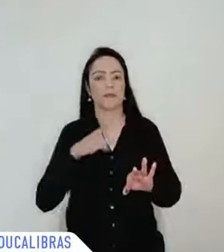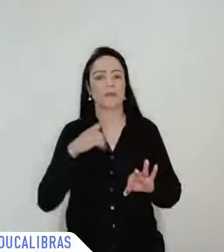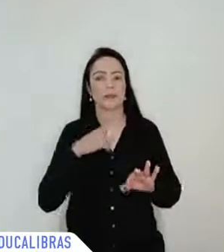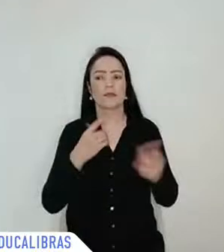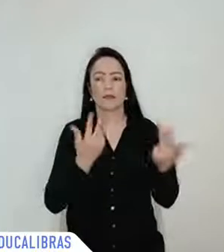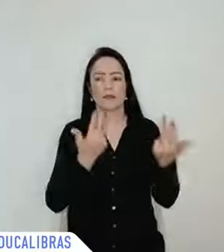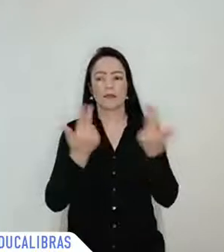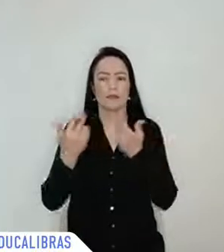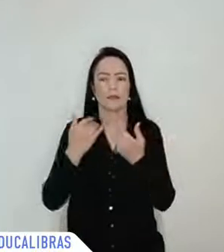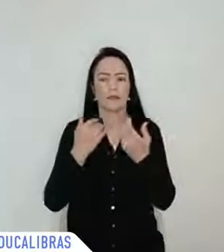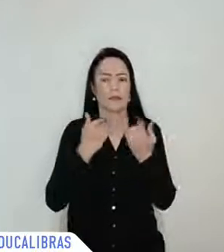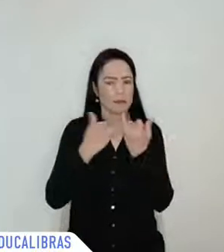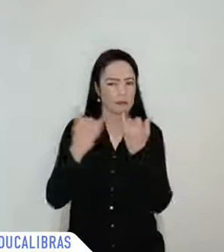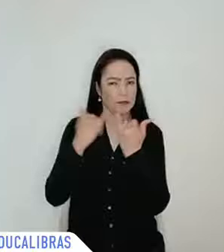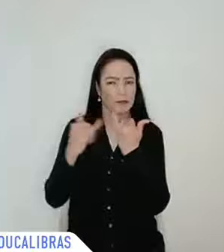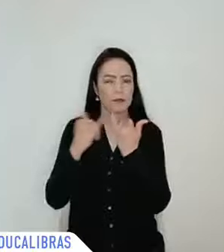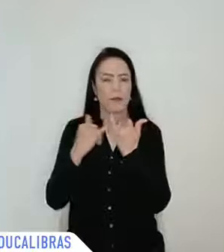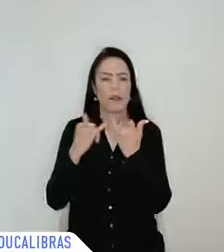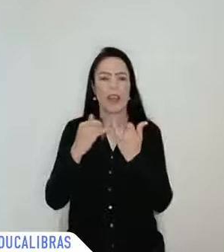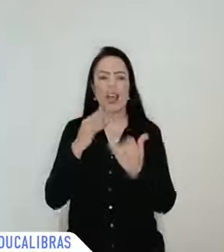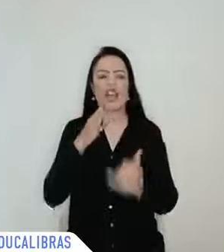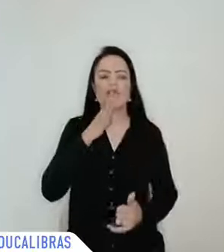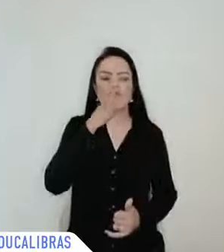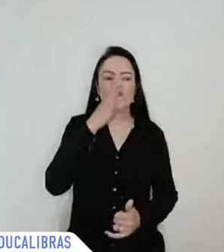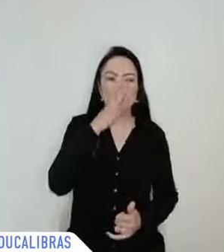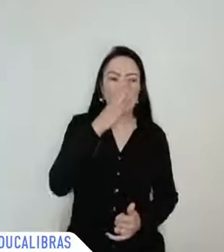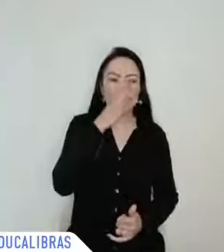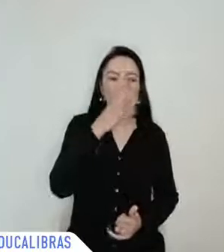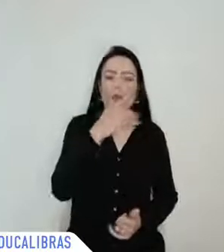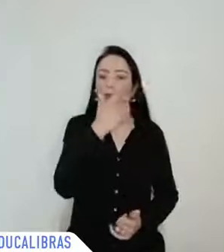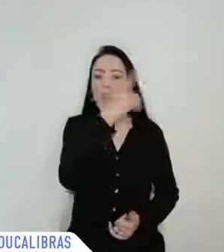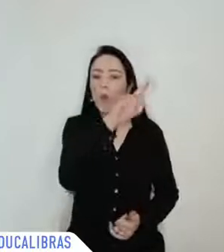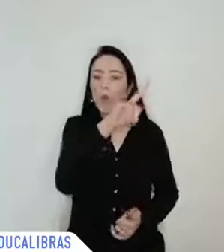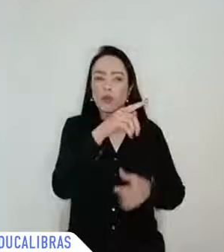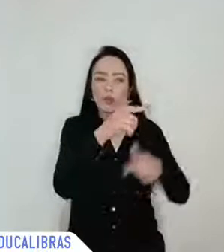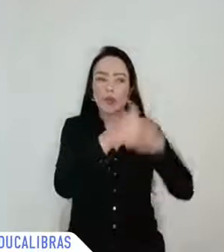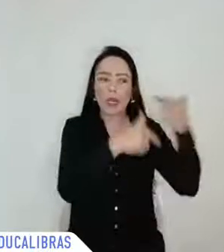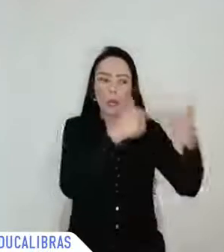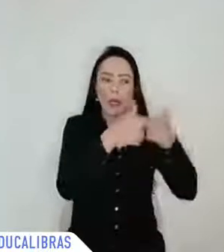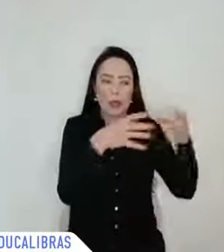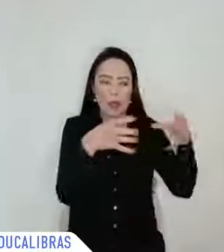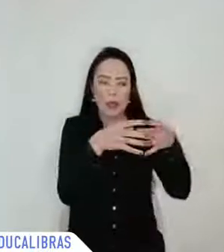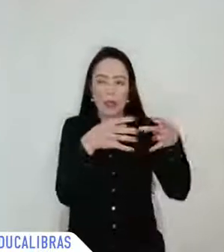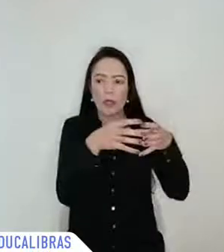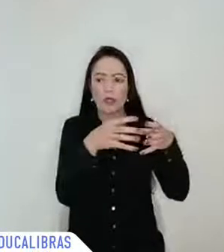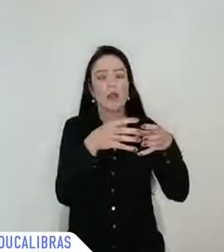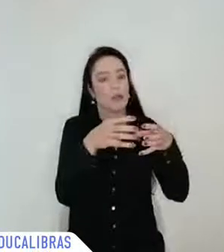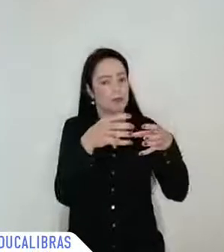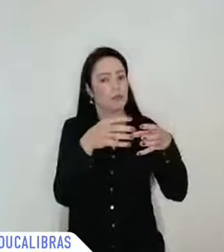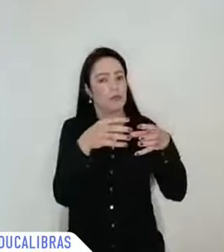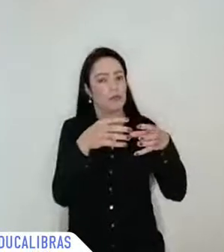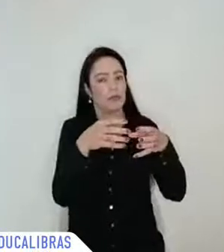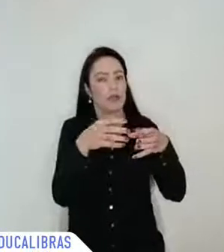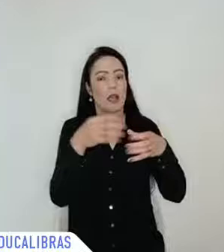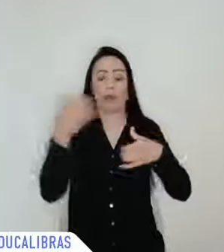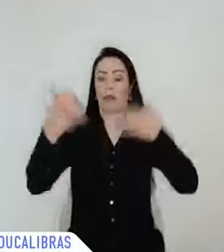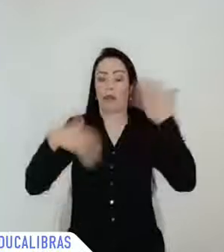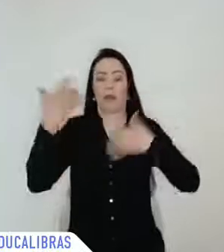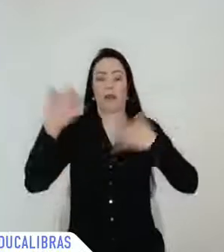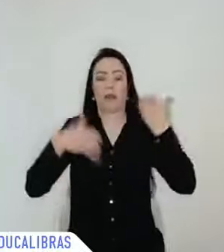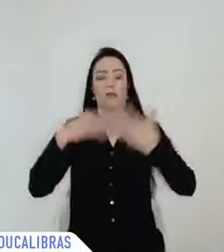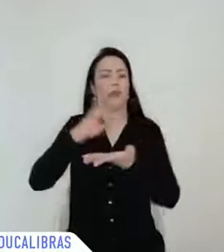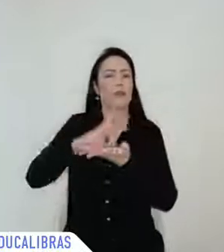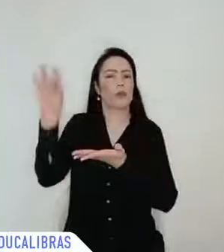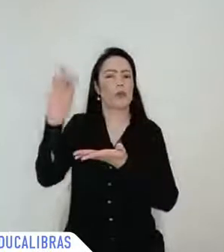There are many common things, this interference in other powers, and we see this in other places